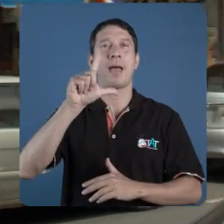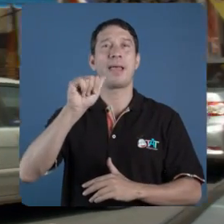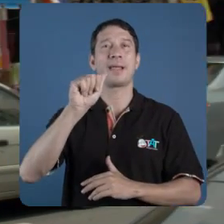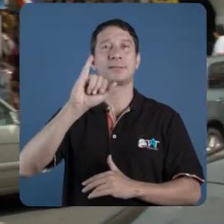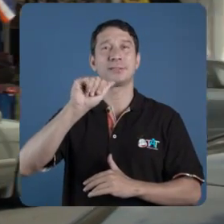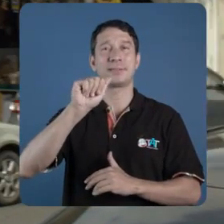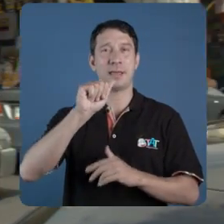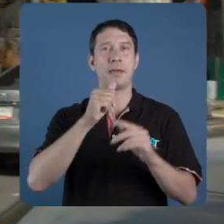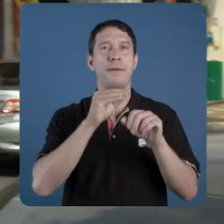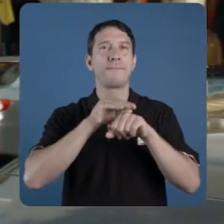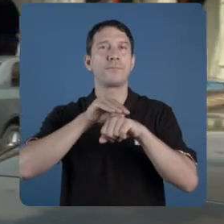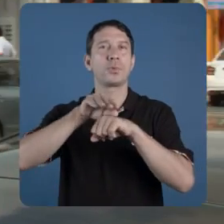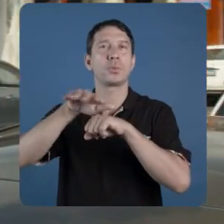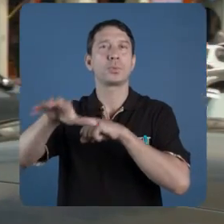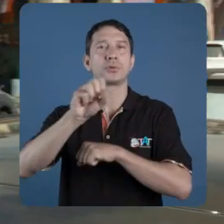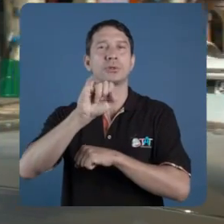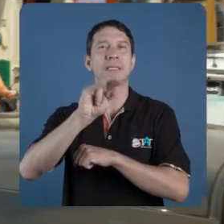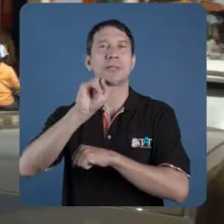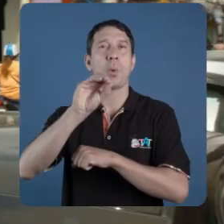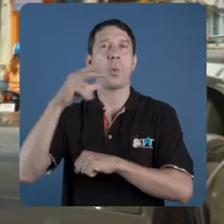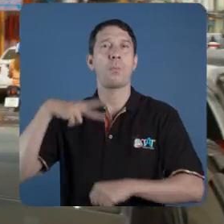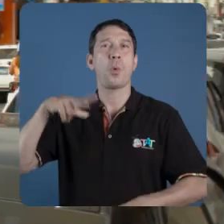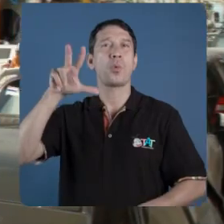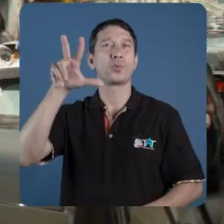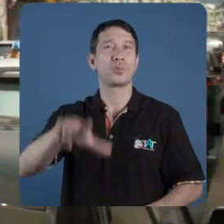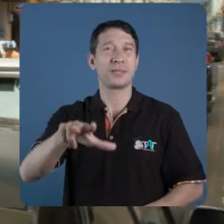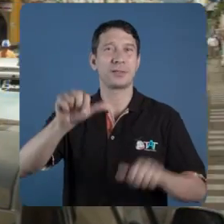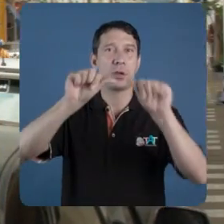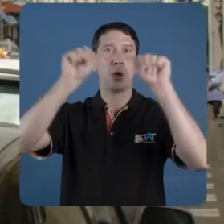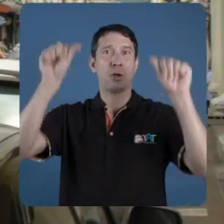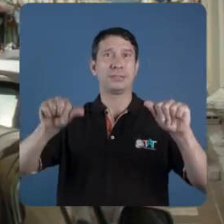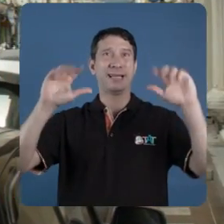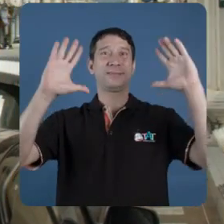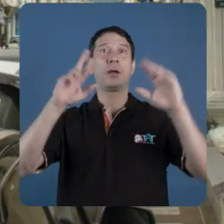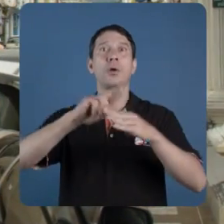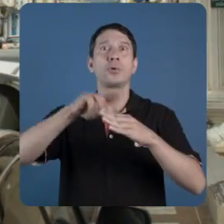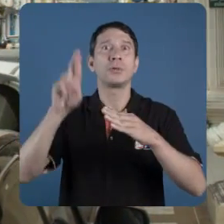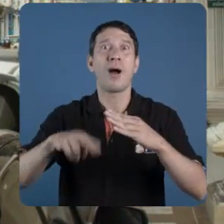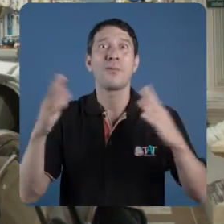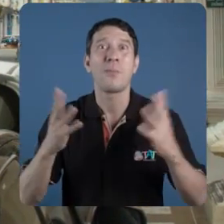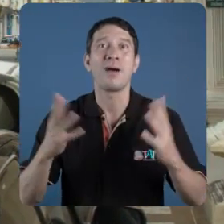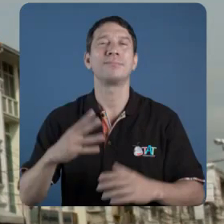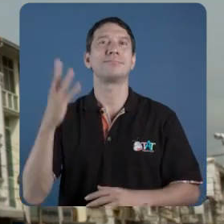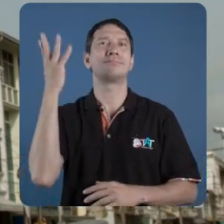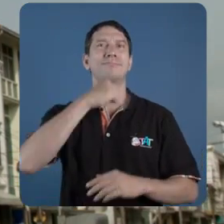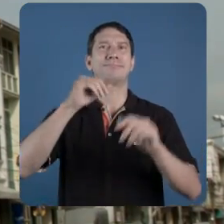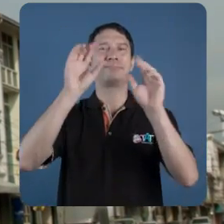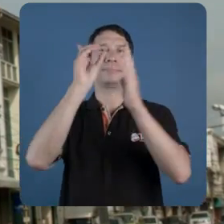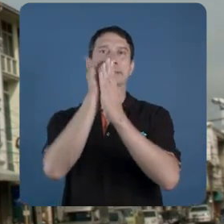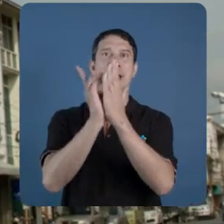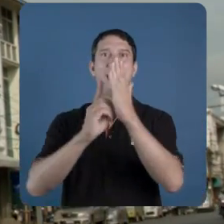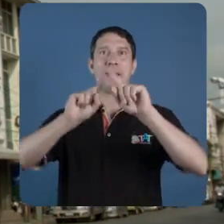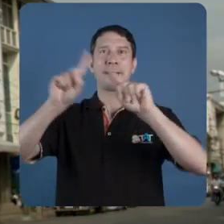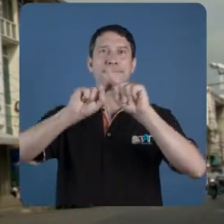arches, delicate ornamentation, and white, breezy buildings that glint in the sun here on Phang Nga Road, like